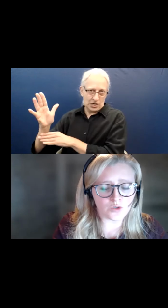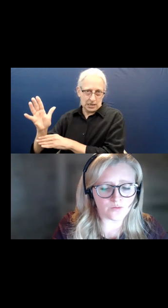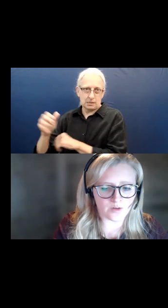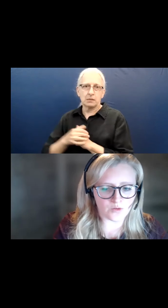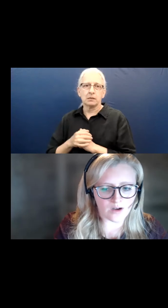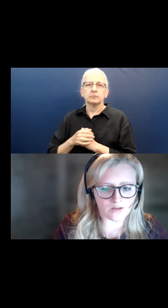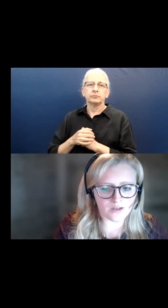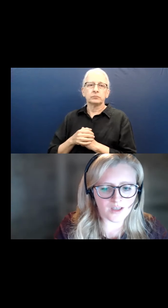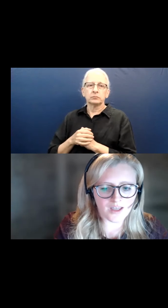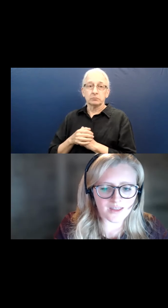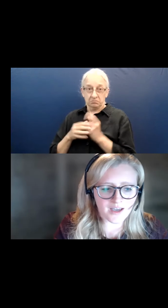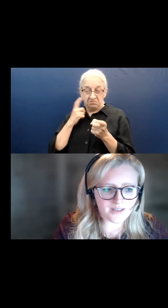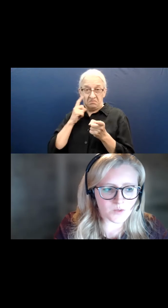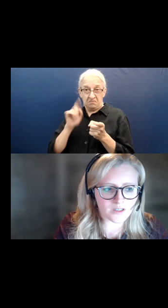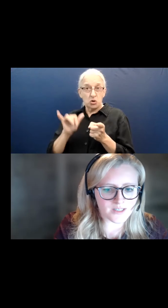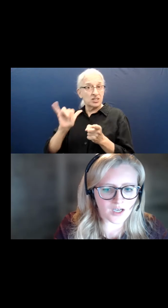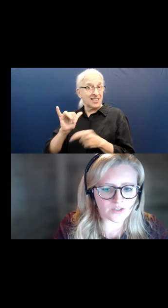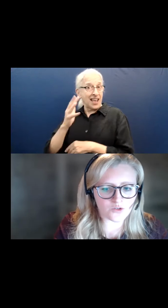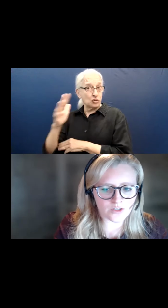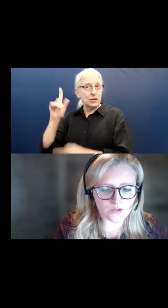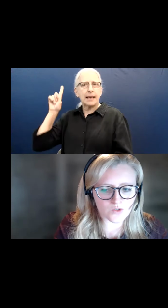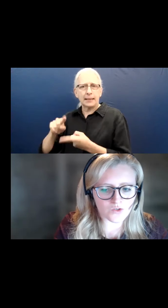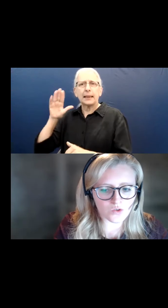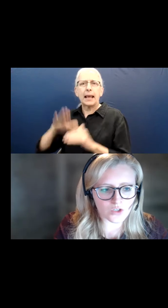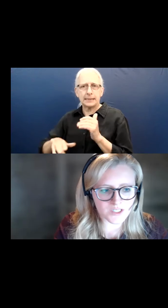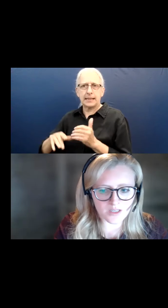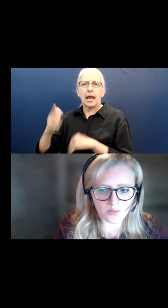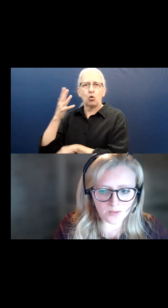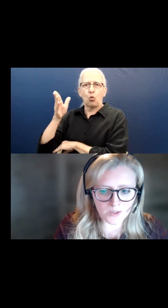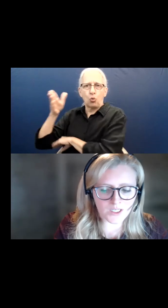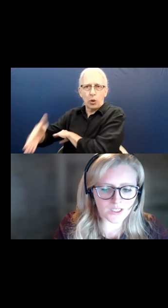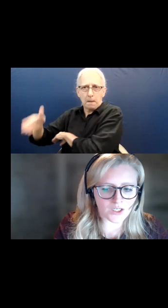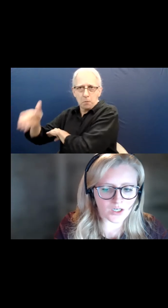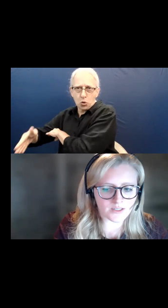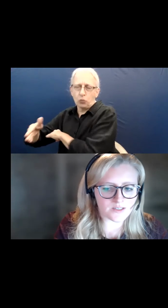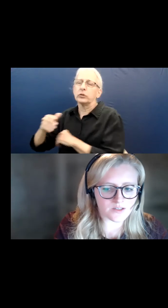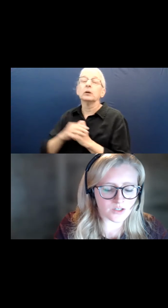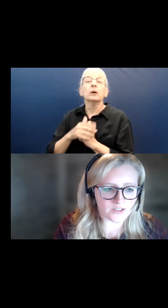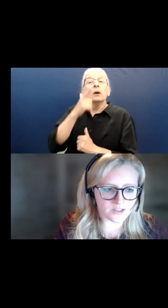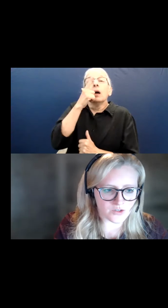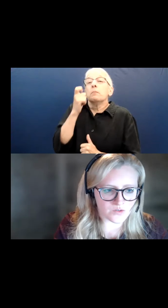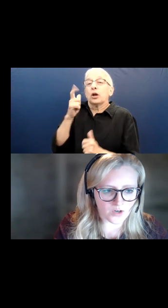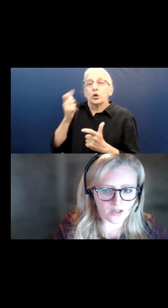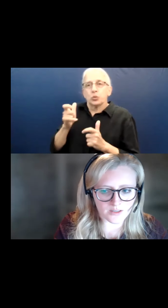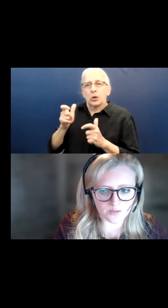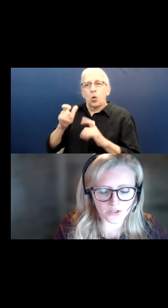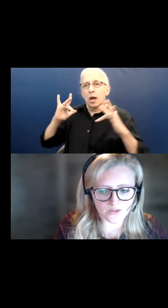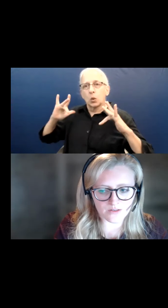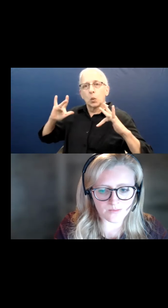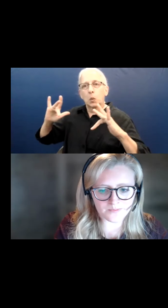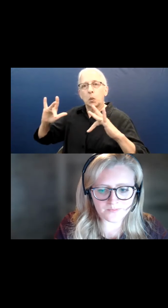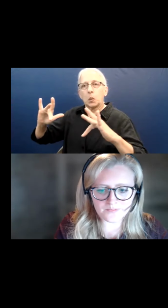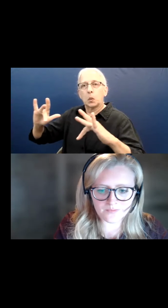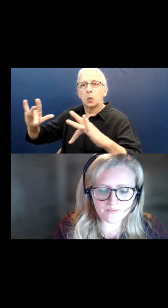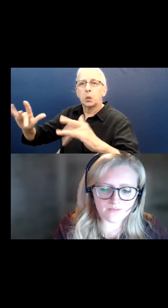being removed from the route. And that is because having tree roots too close to the pipe can cause service issues for our